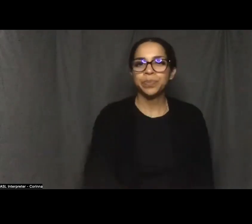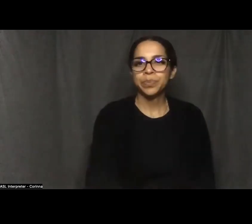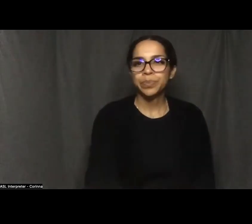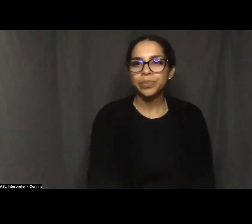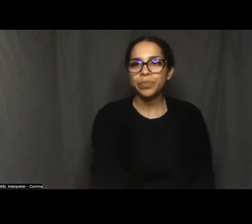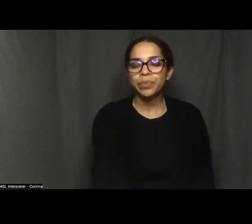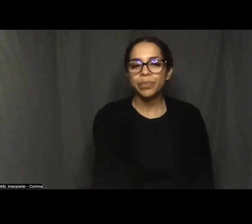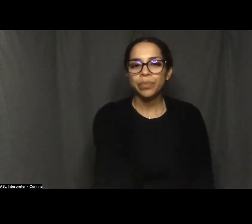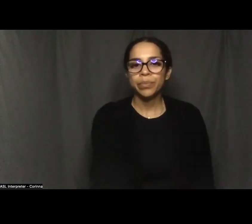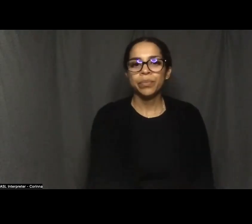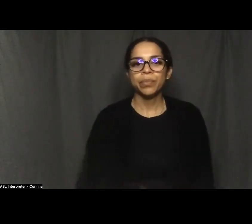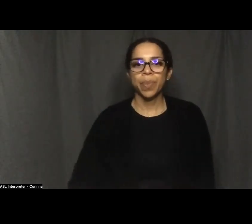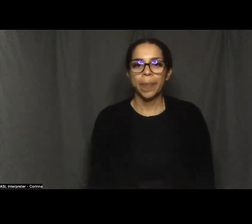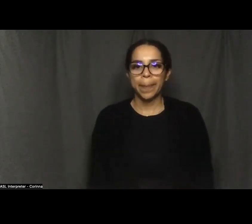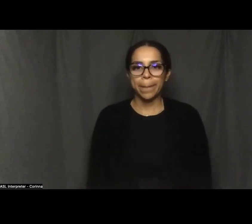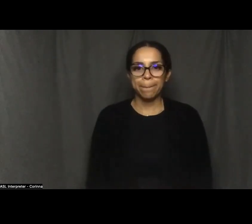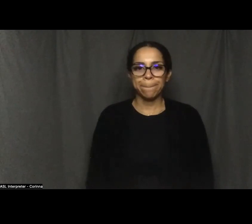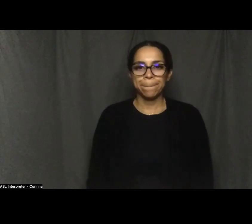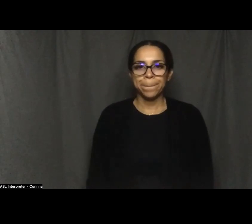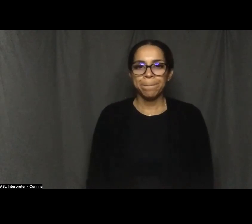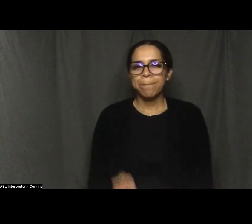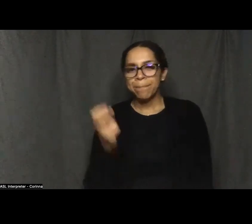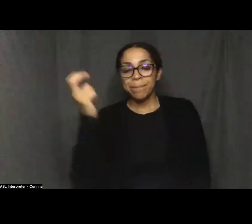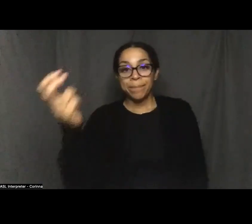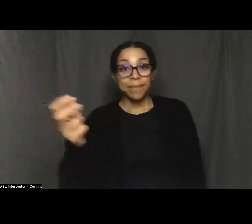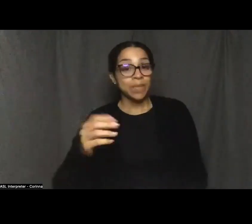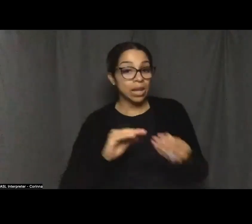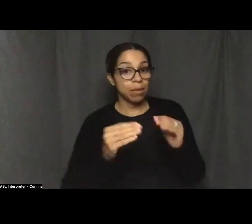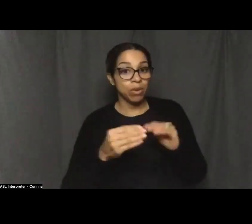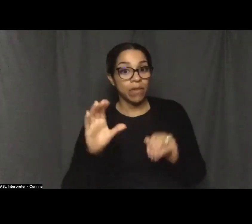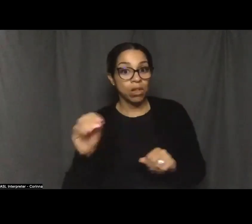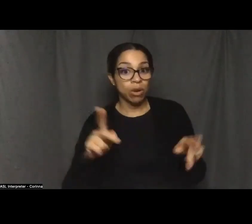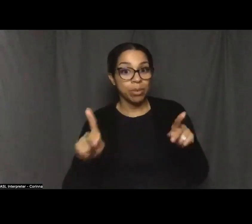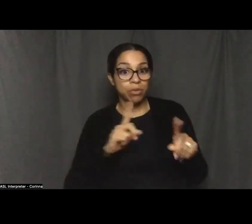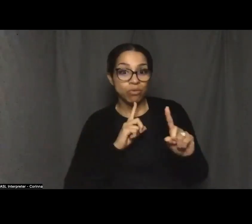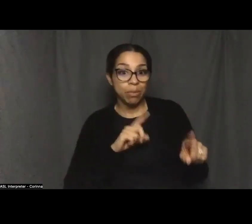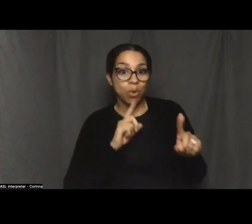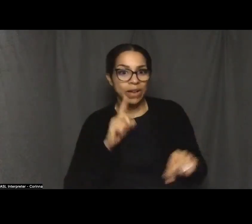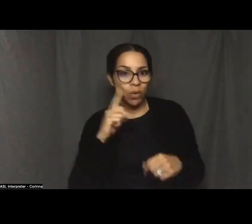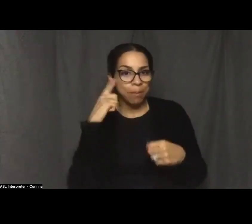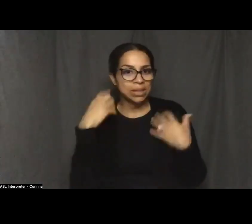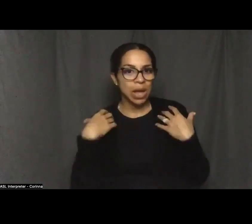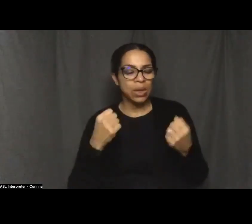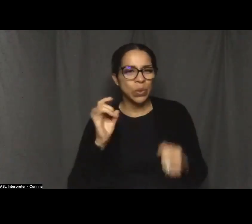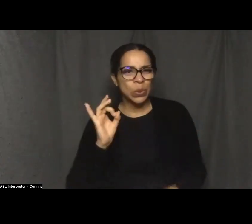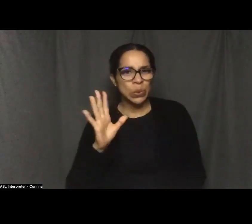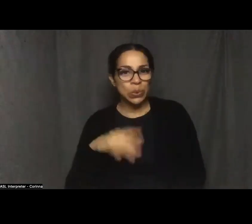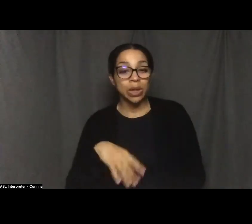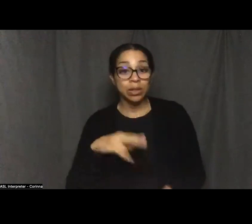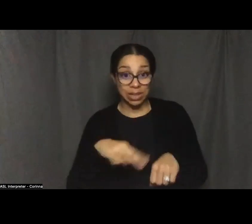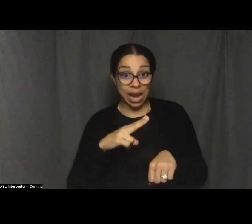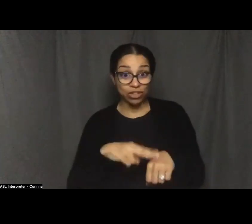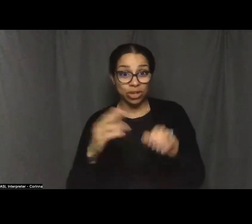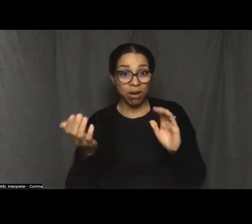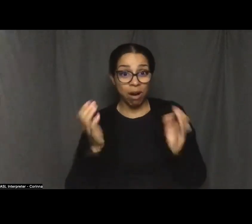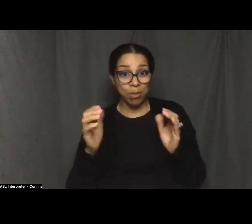The number of Coloradans reporting poor mental health is striking. Is there nationally comparable data that